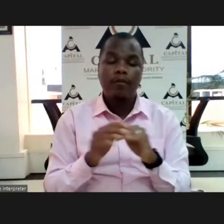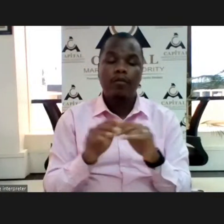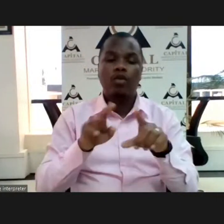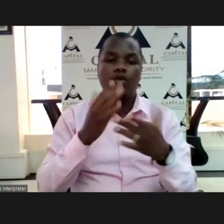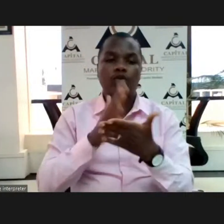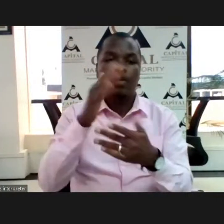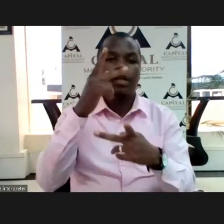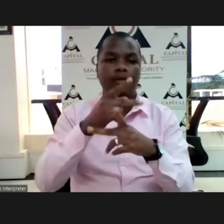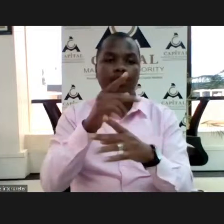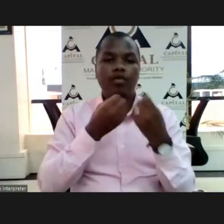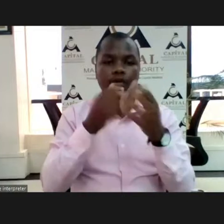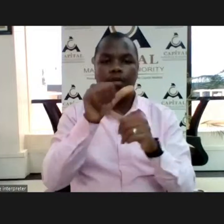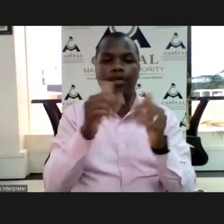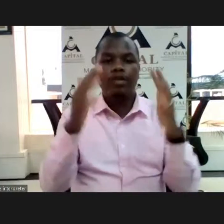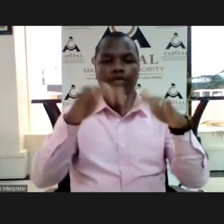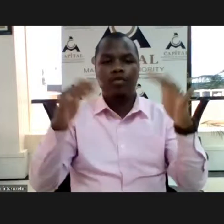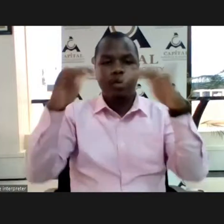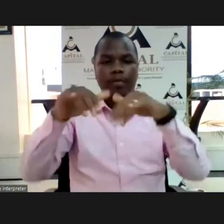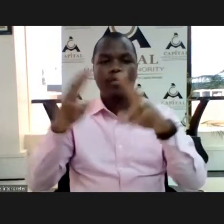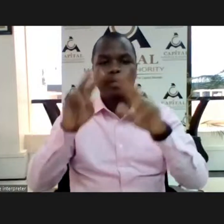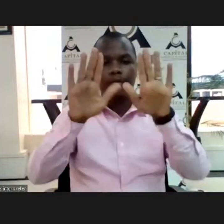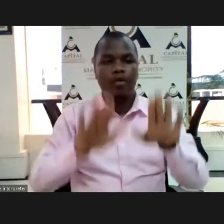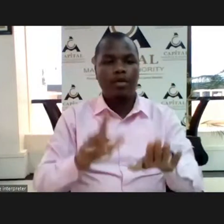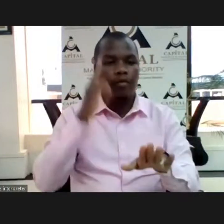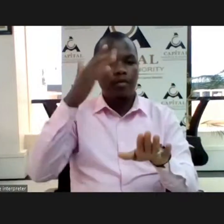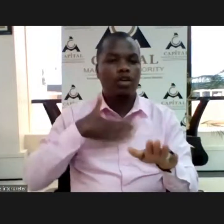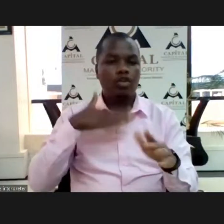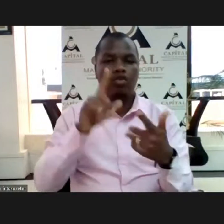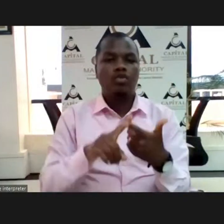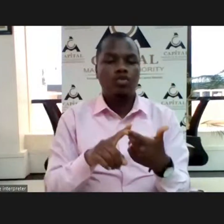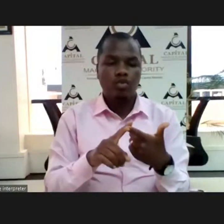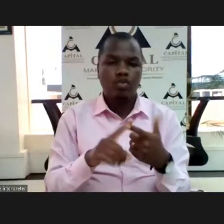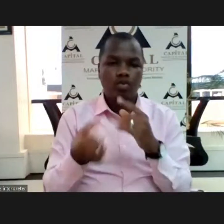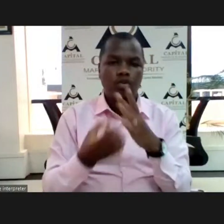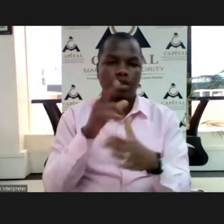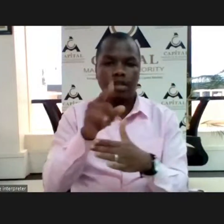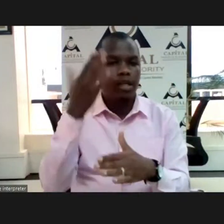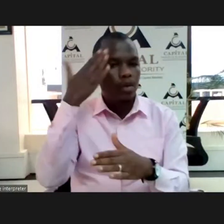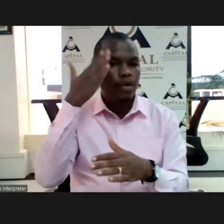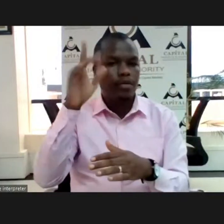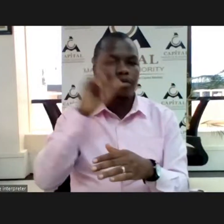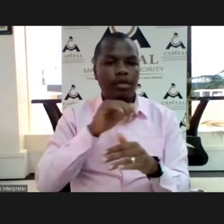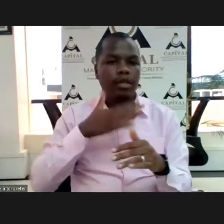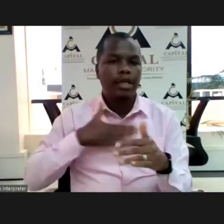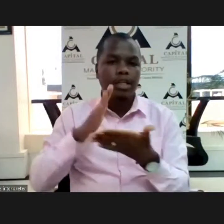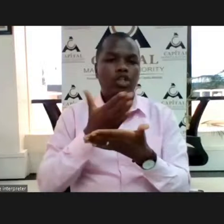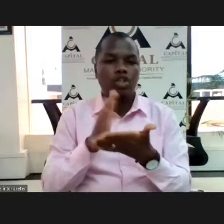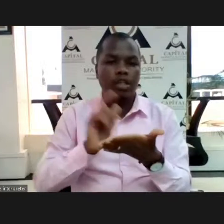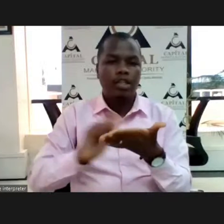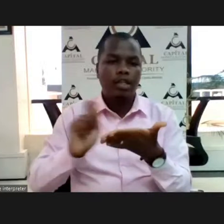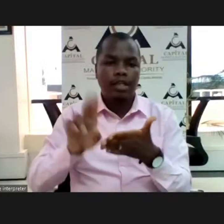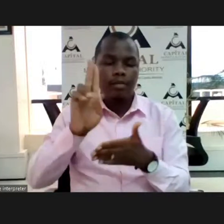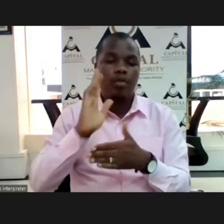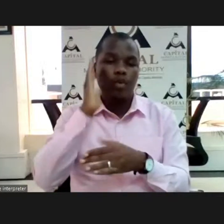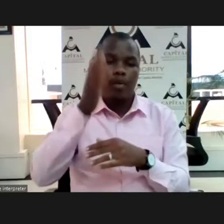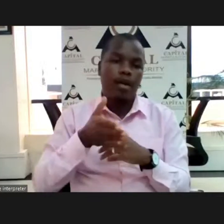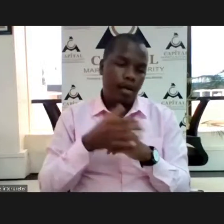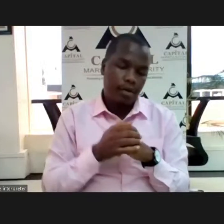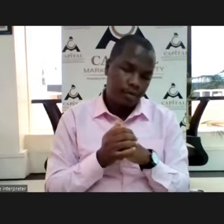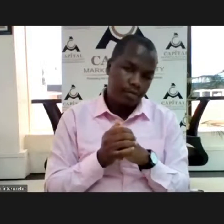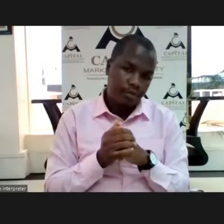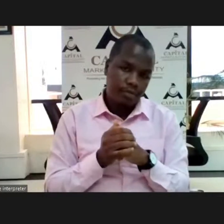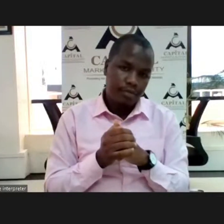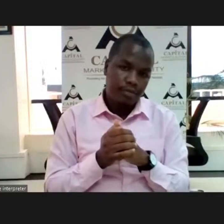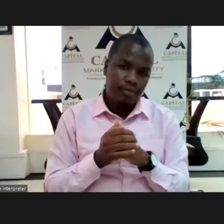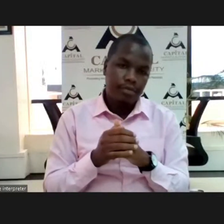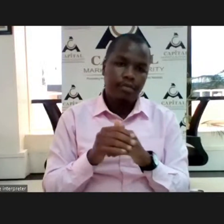informed about these forums. They are important for us to, create that awareness. Kindly share the write-up on derivatives, if any. Amos